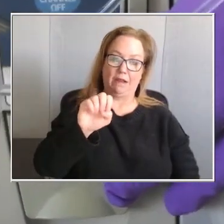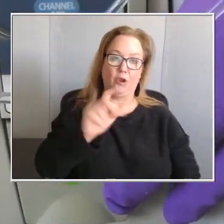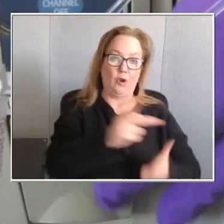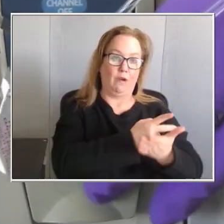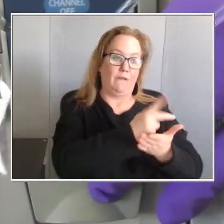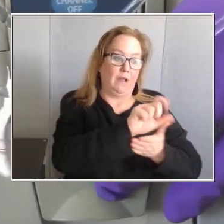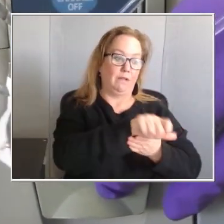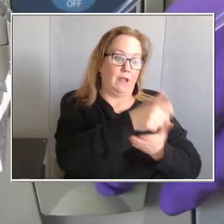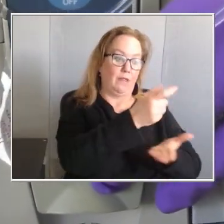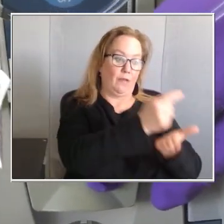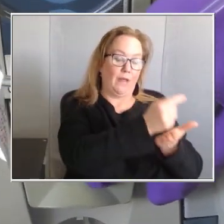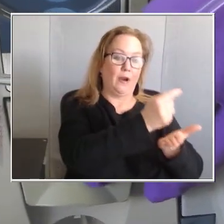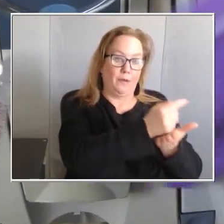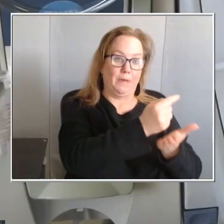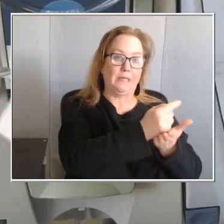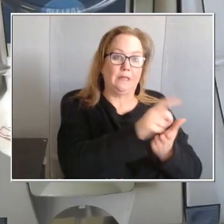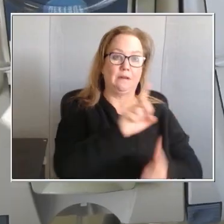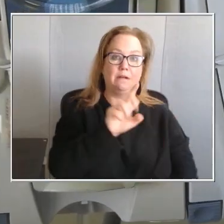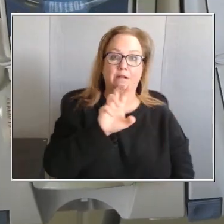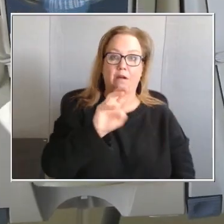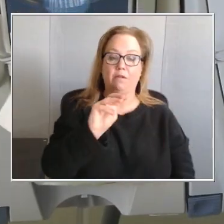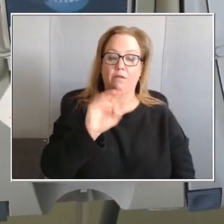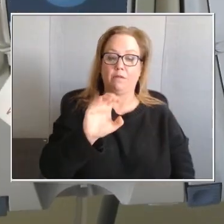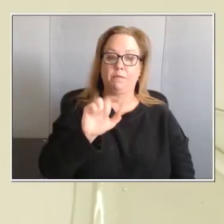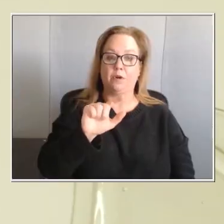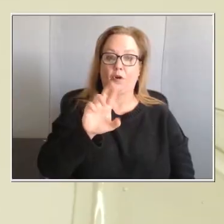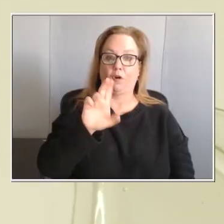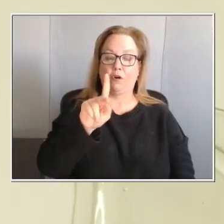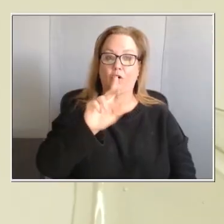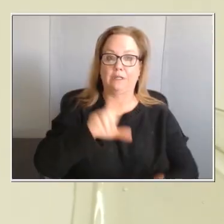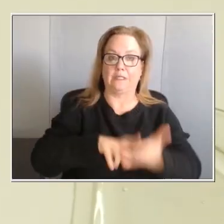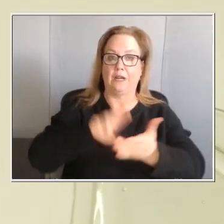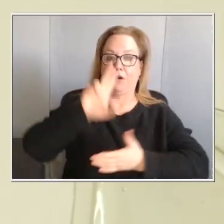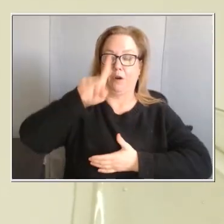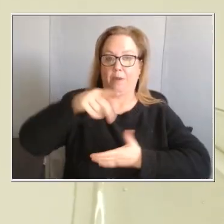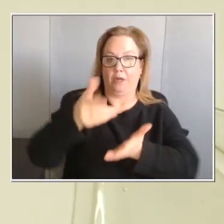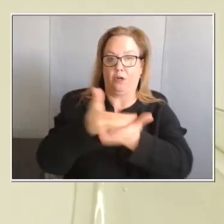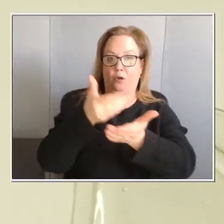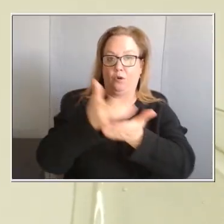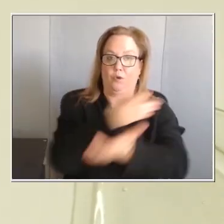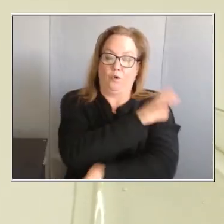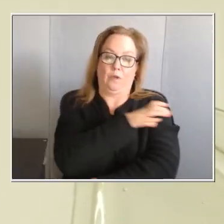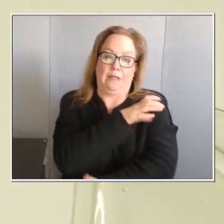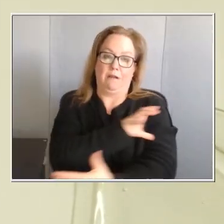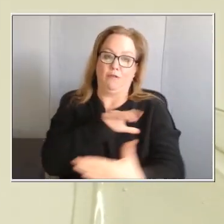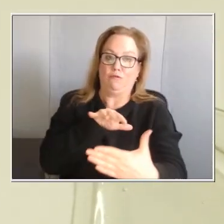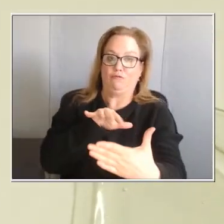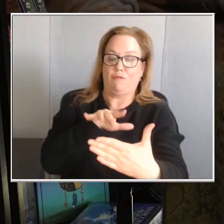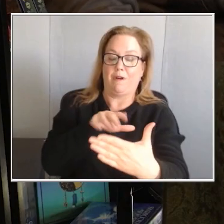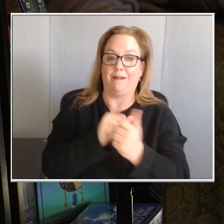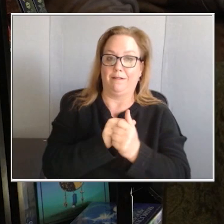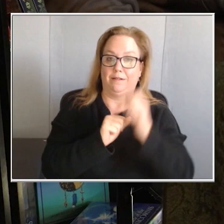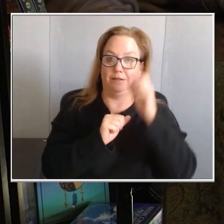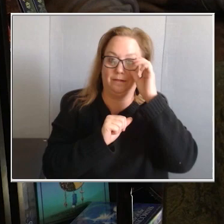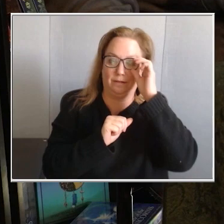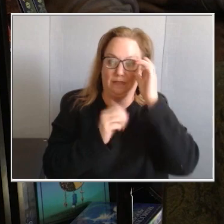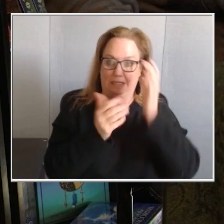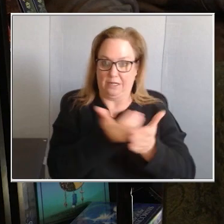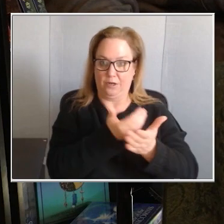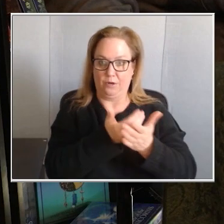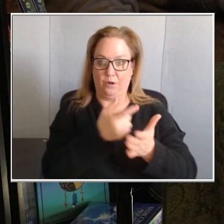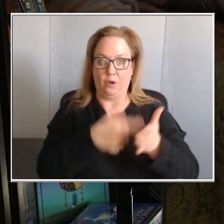her lymphoma, Dr. McGurk was able to enroll her into a new clinical trial. How new? What does it feel